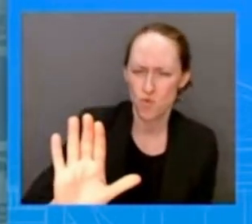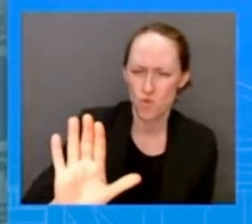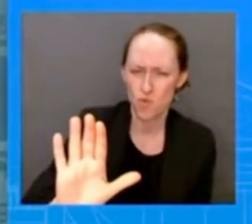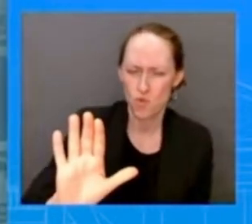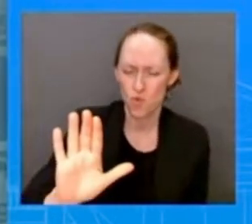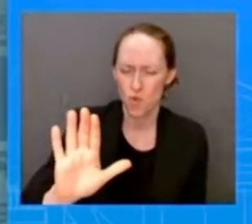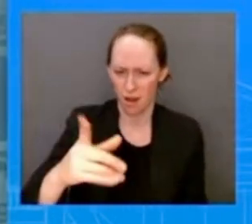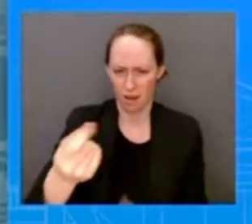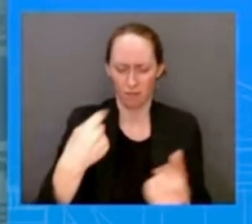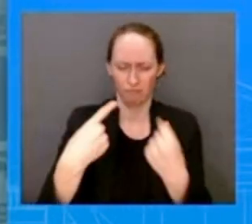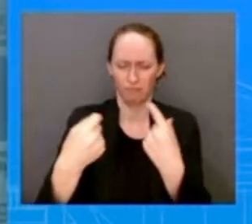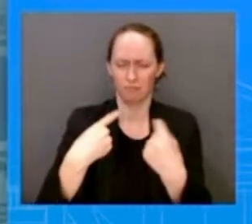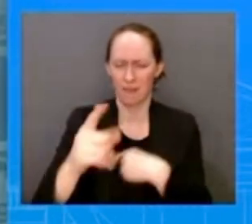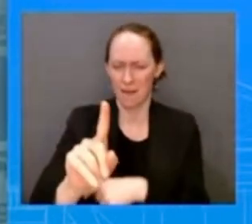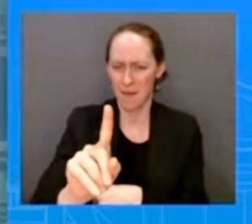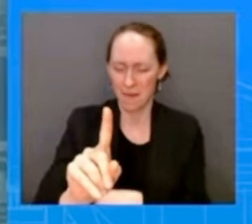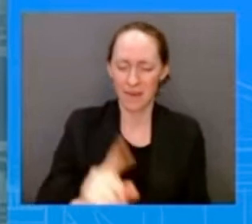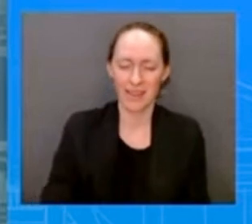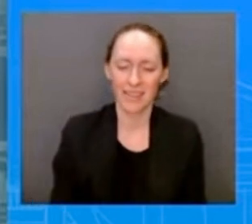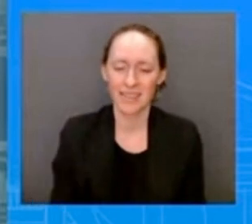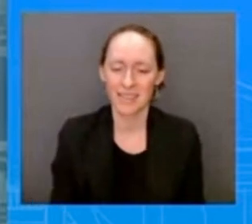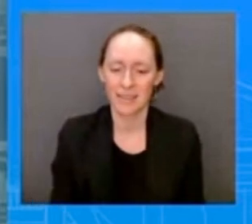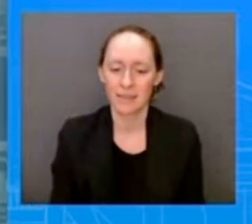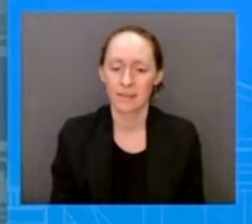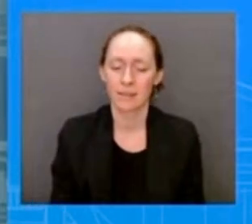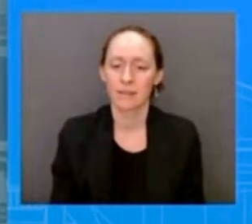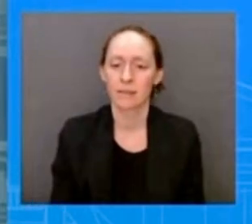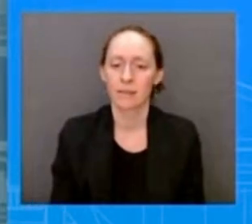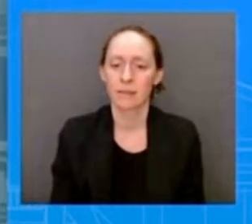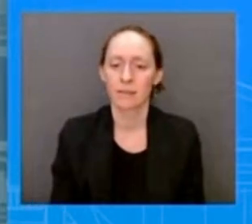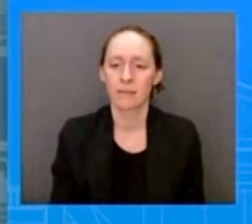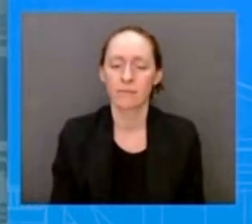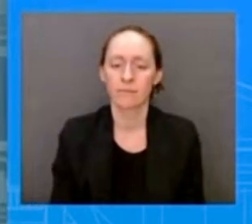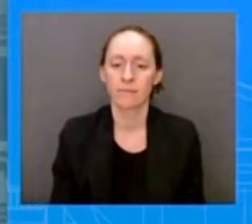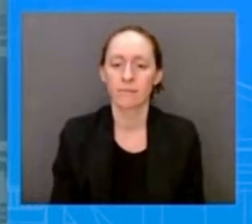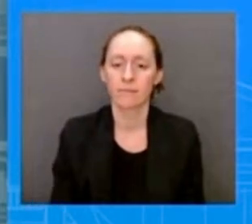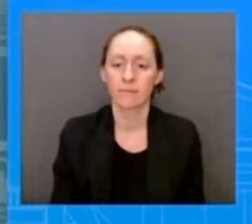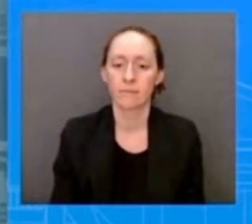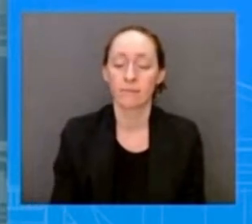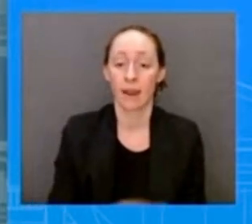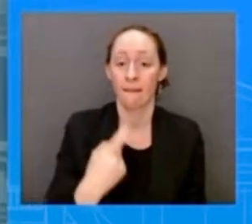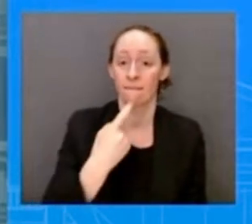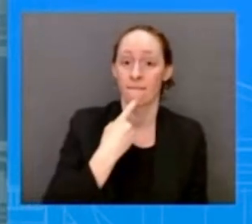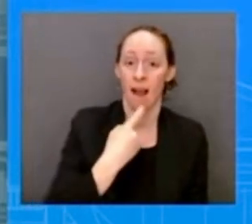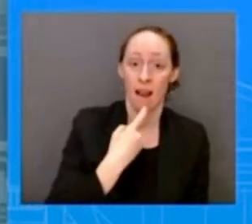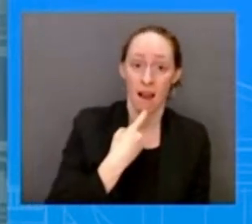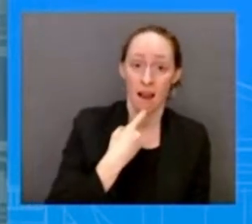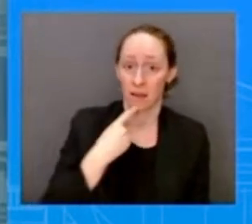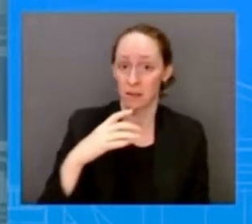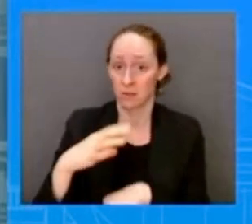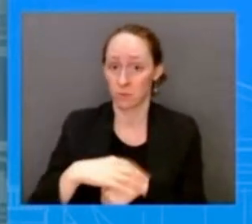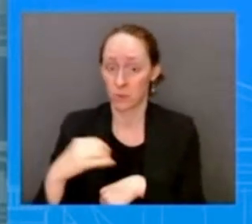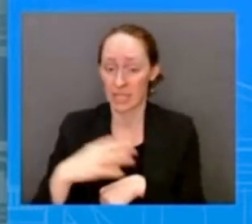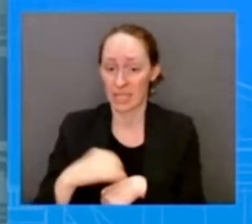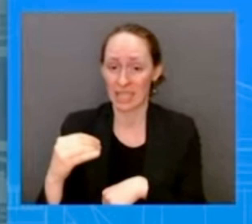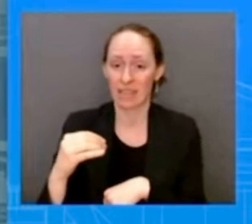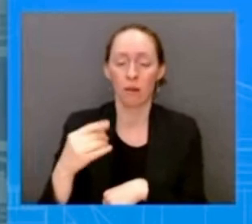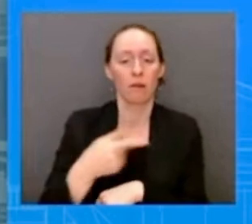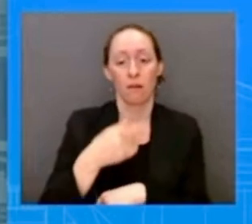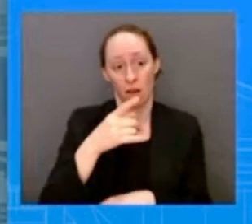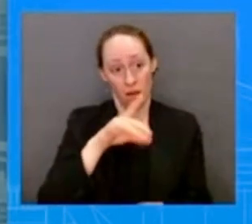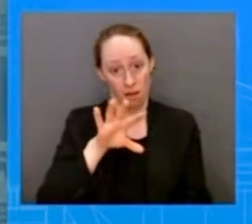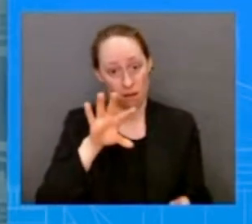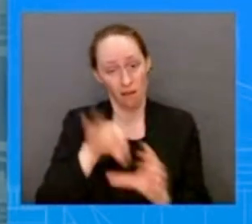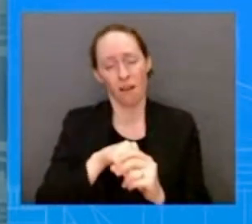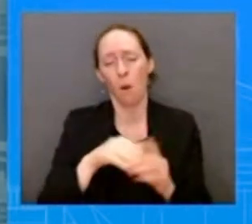Sweden are going to be great NATO allies. Two modern militaries, we know them well, we operate and train with them all the time. They're going to be welcome additions to the